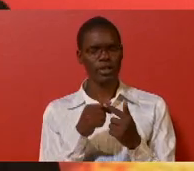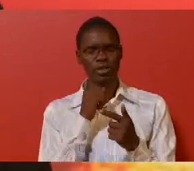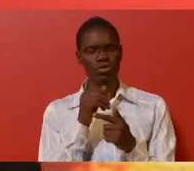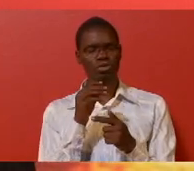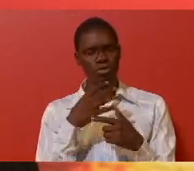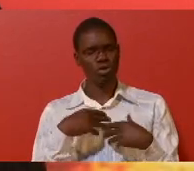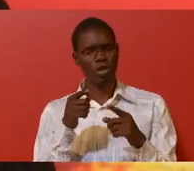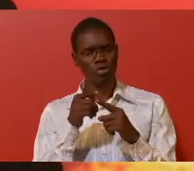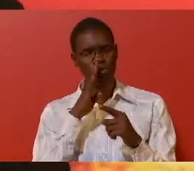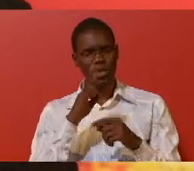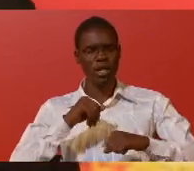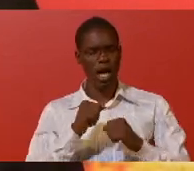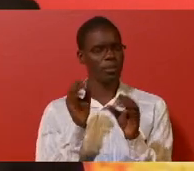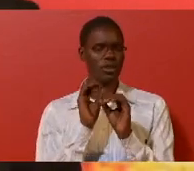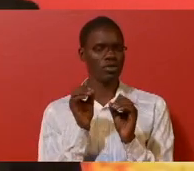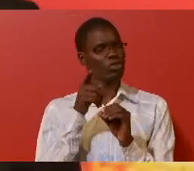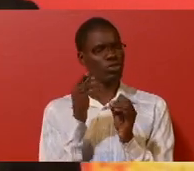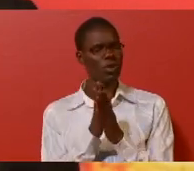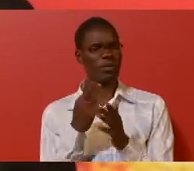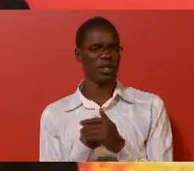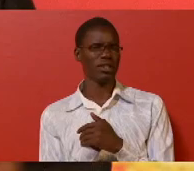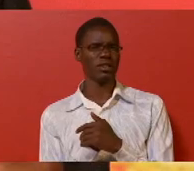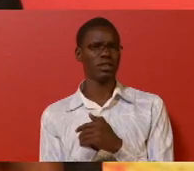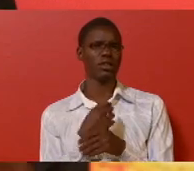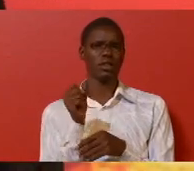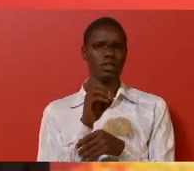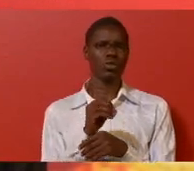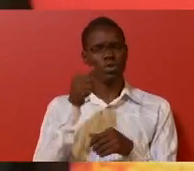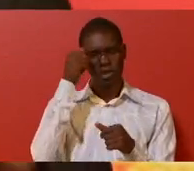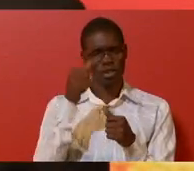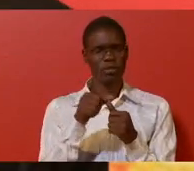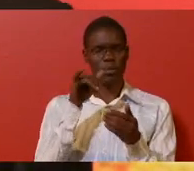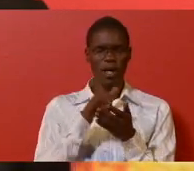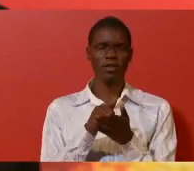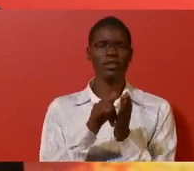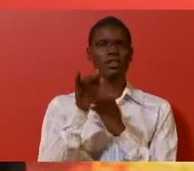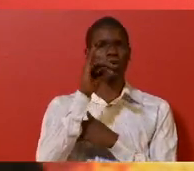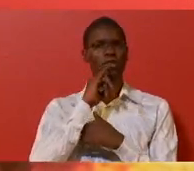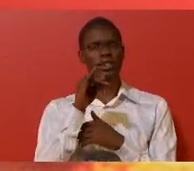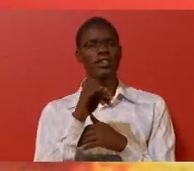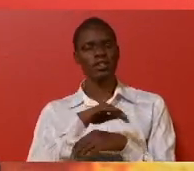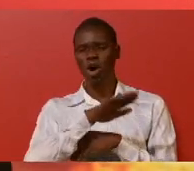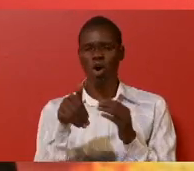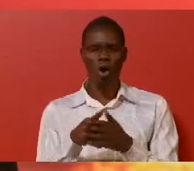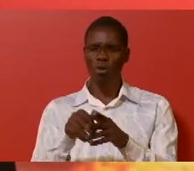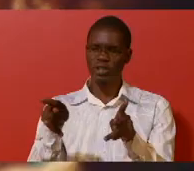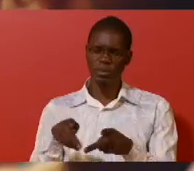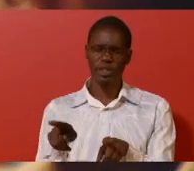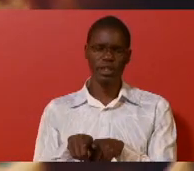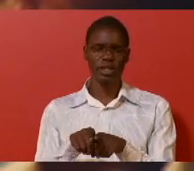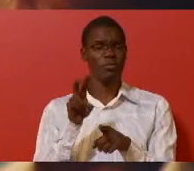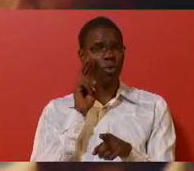happy. Are you with me? So remember that. God is everywhere, and he watches